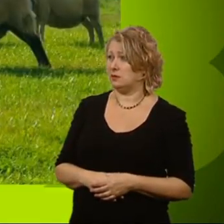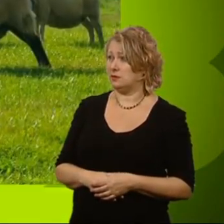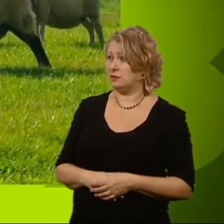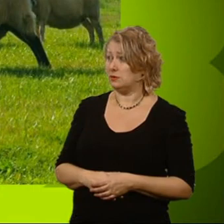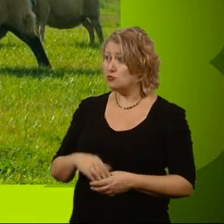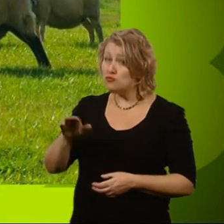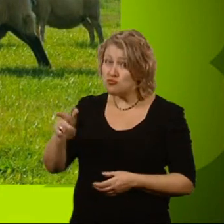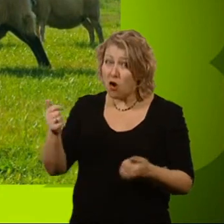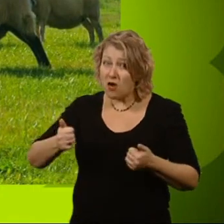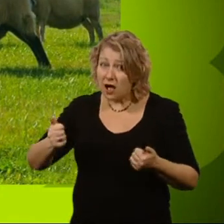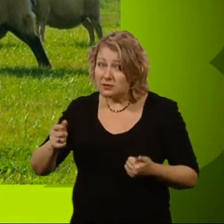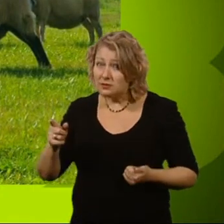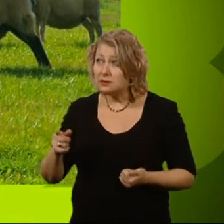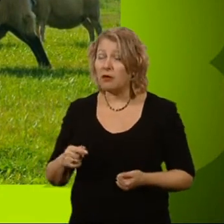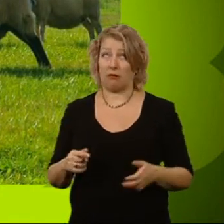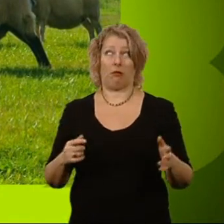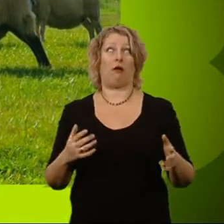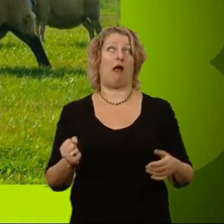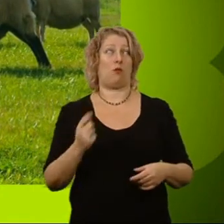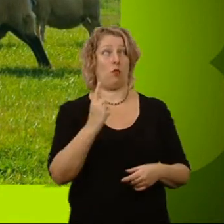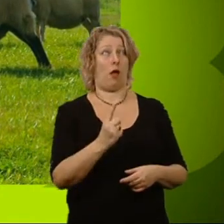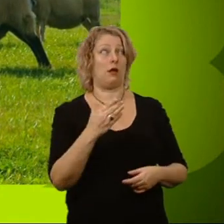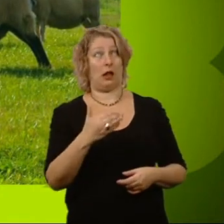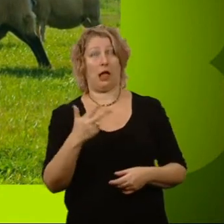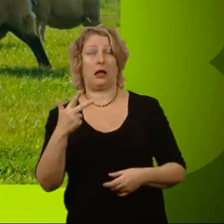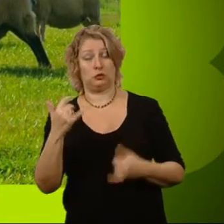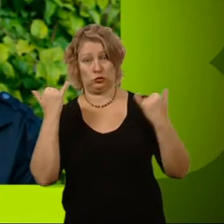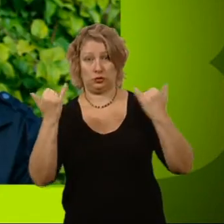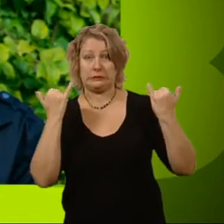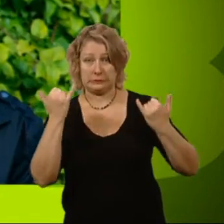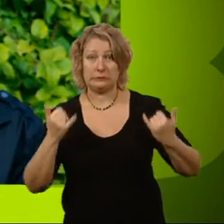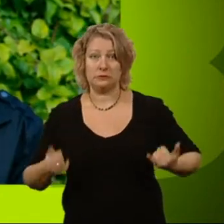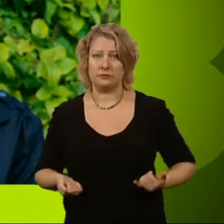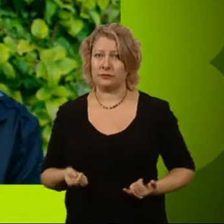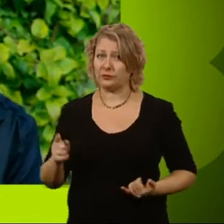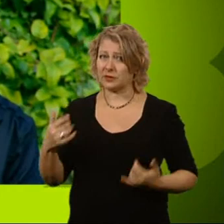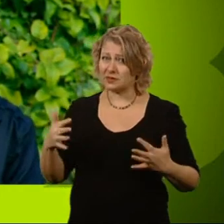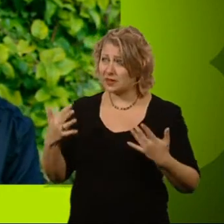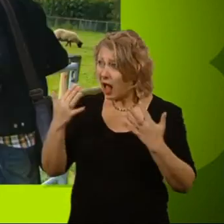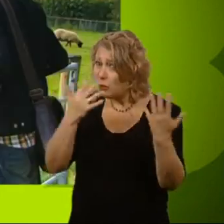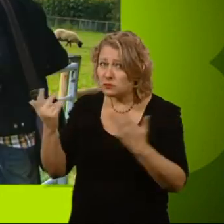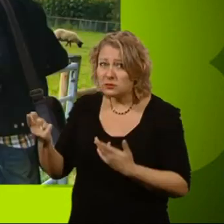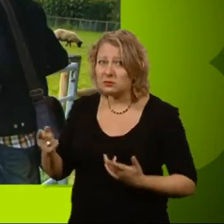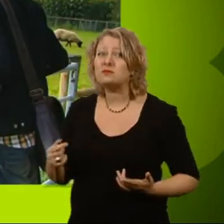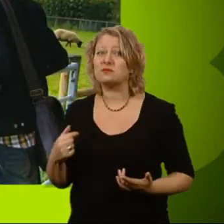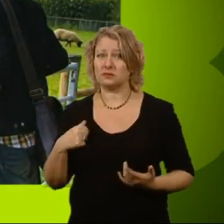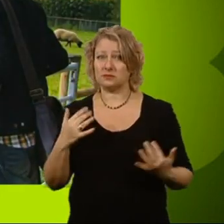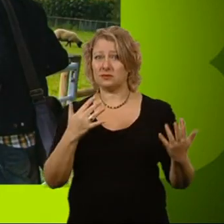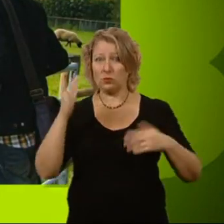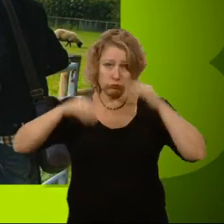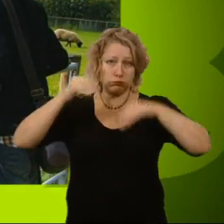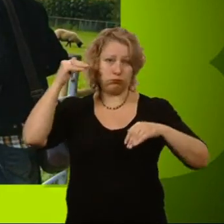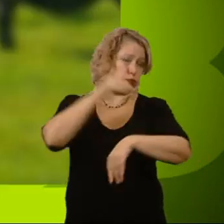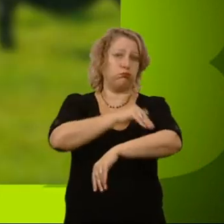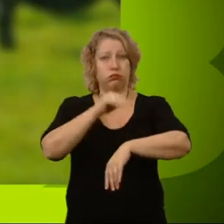Ouch! Are you all right, little Howard? There are 198 sheep. You counted them from down there? I counted the number of hooves